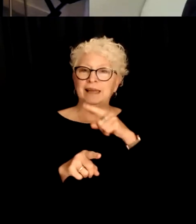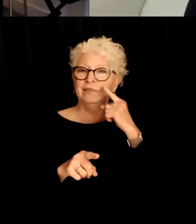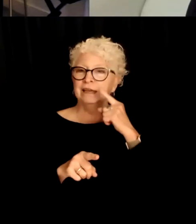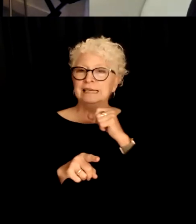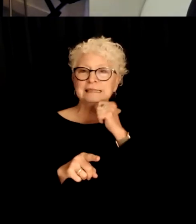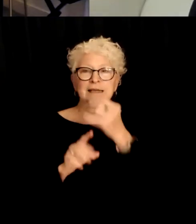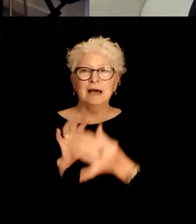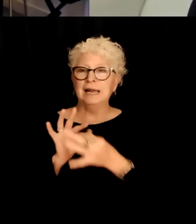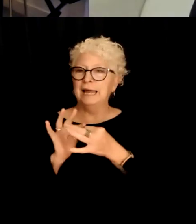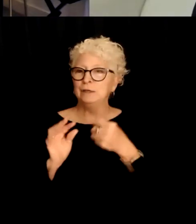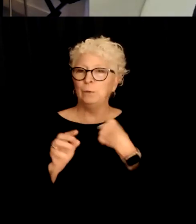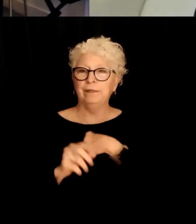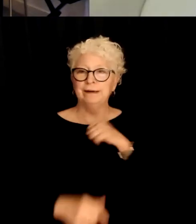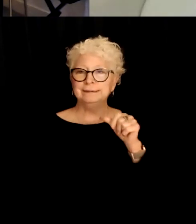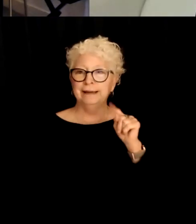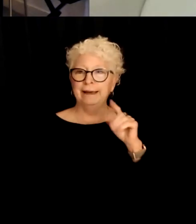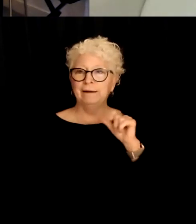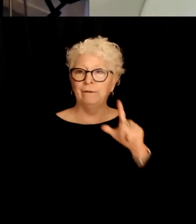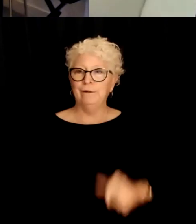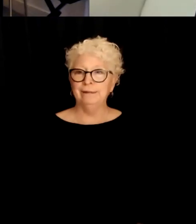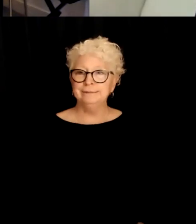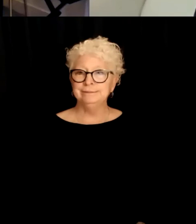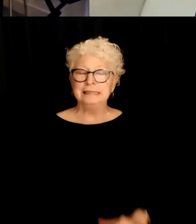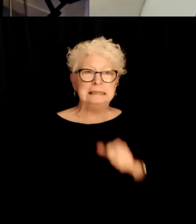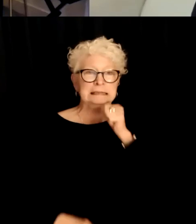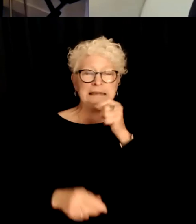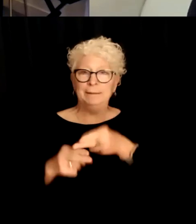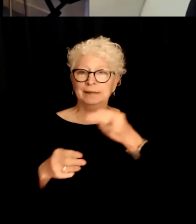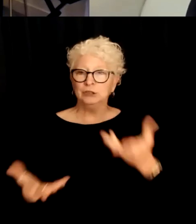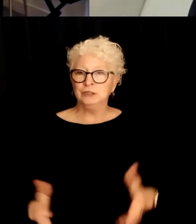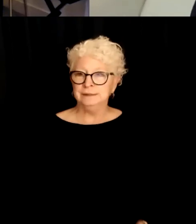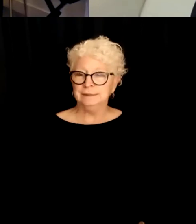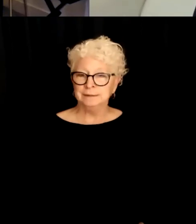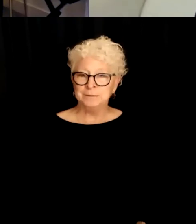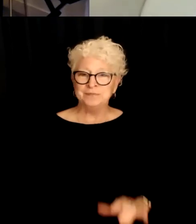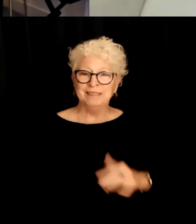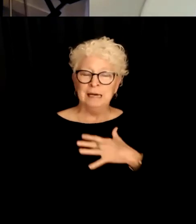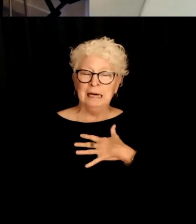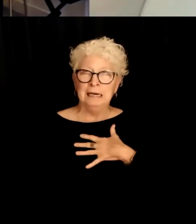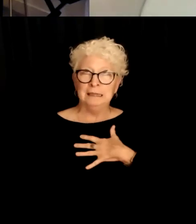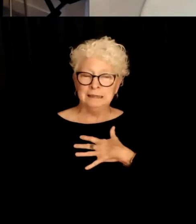Yeah. That is worrying me, to be honest, a lot more, because like I said, my suspicion,